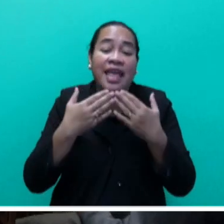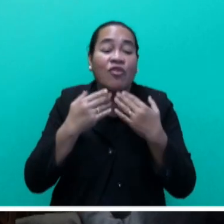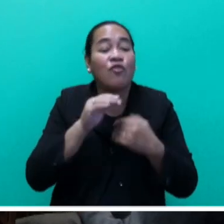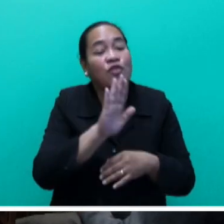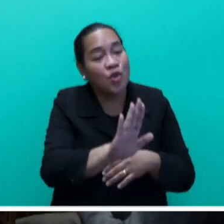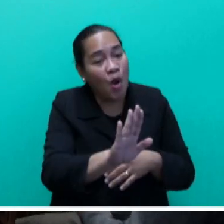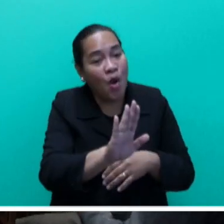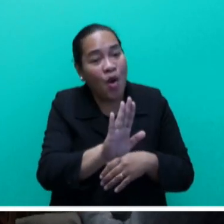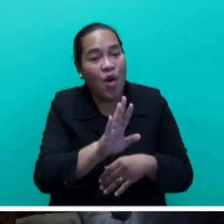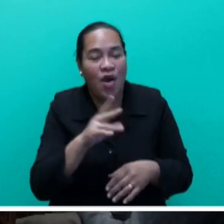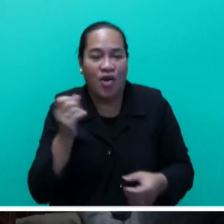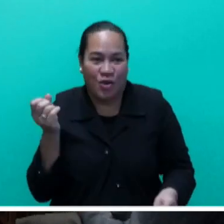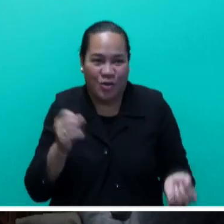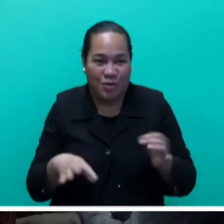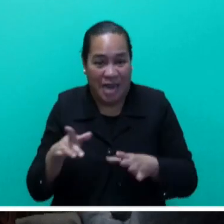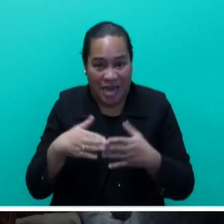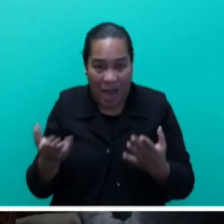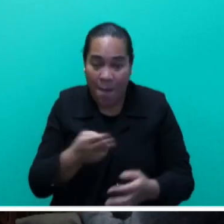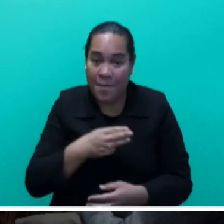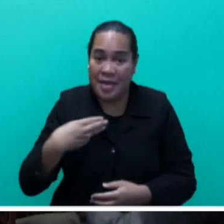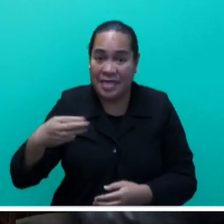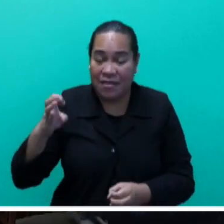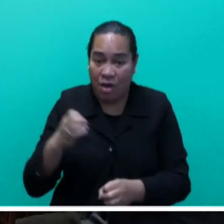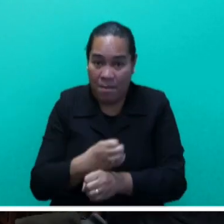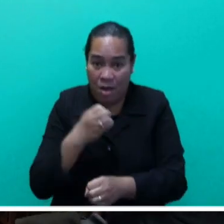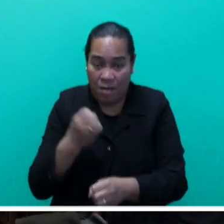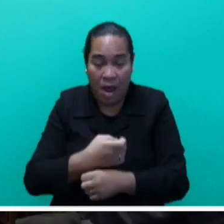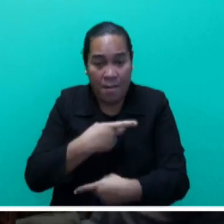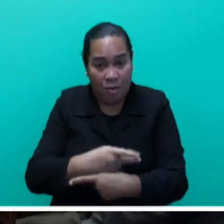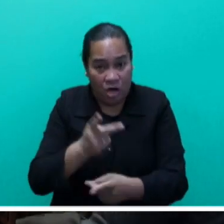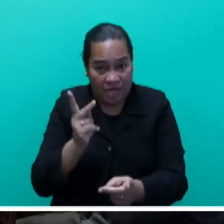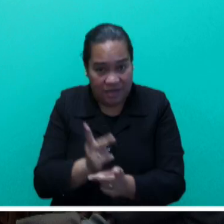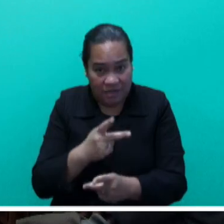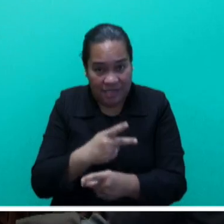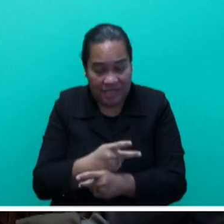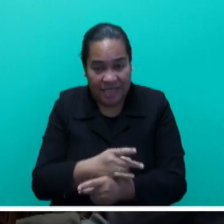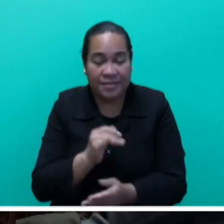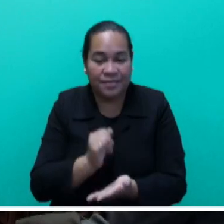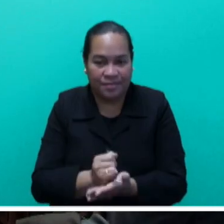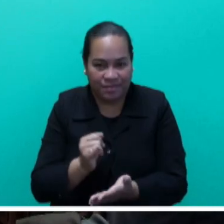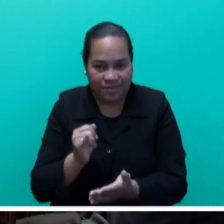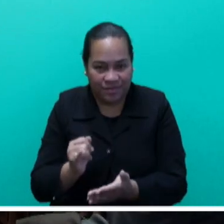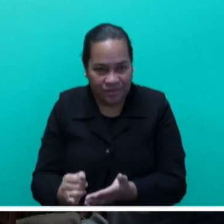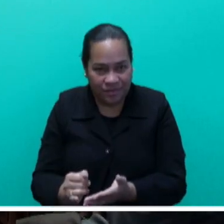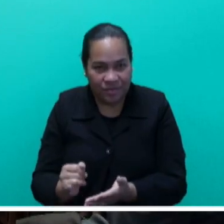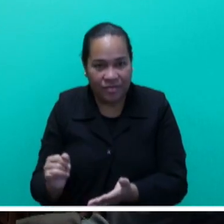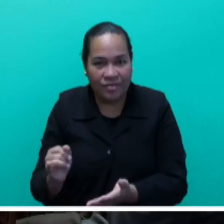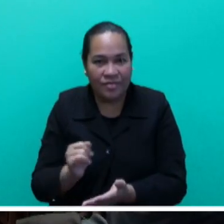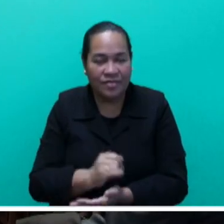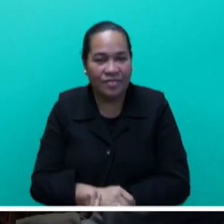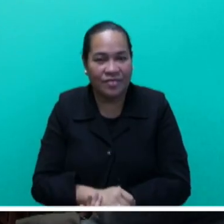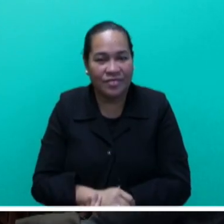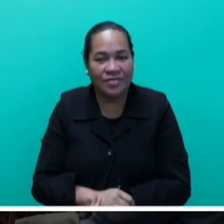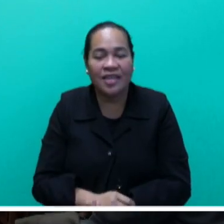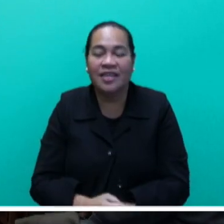I now call upon the Minister for Employment, Productivity and Industrial Relations, the Honorable Agni Deo Singh, to make